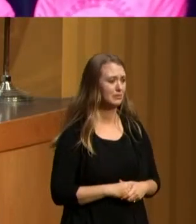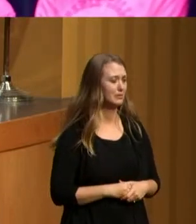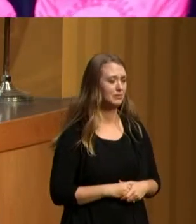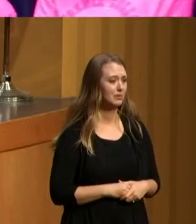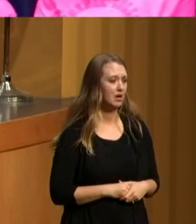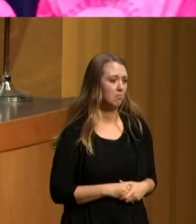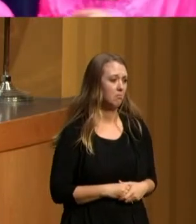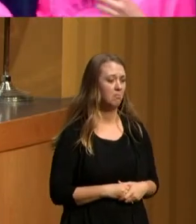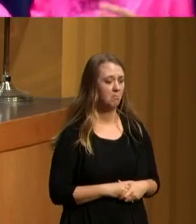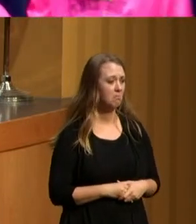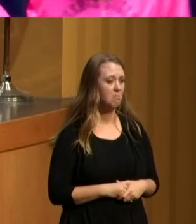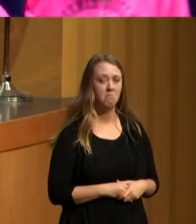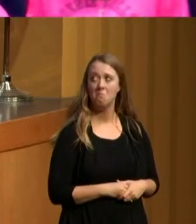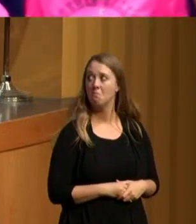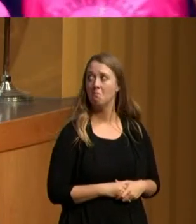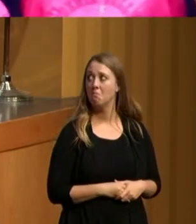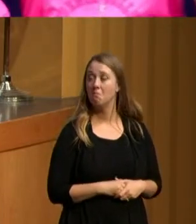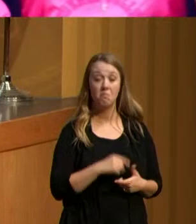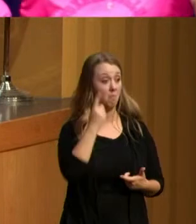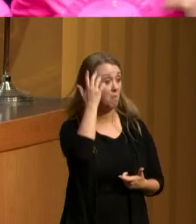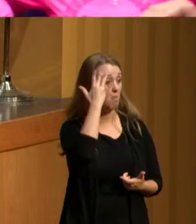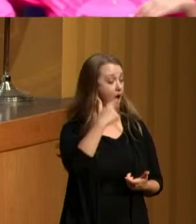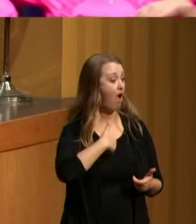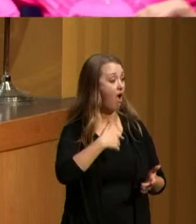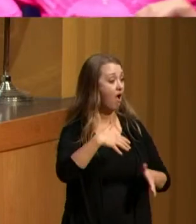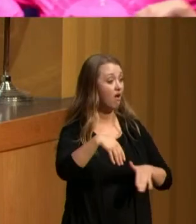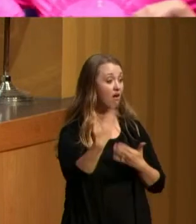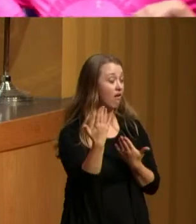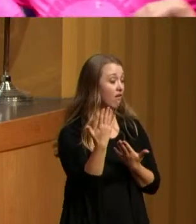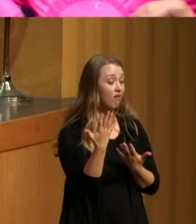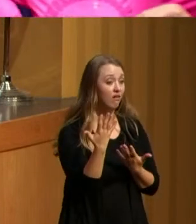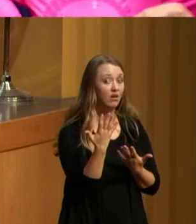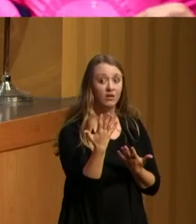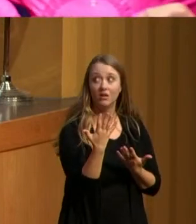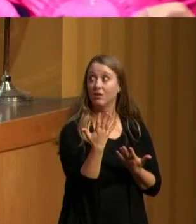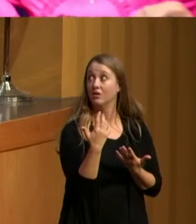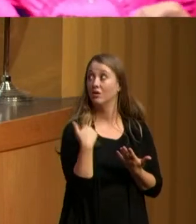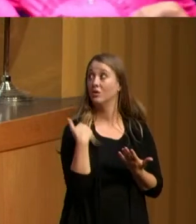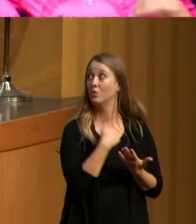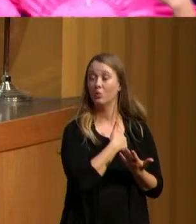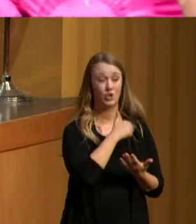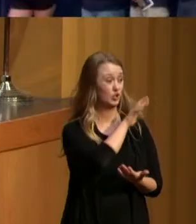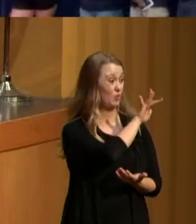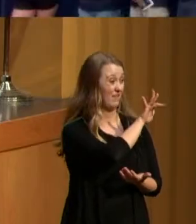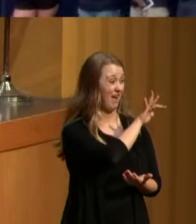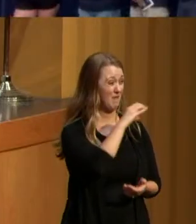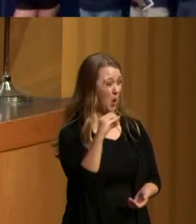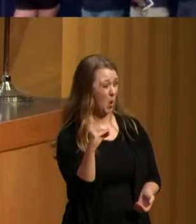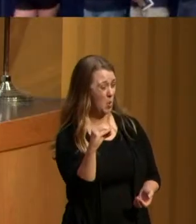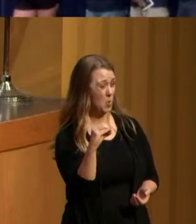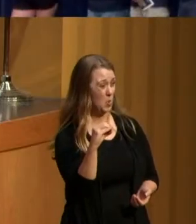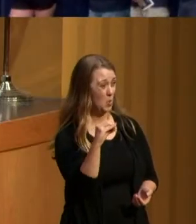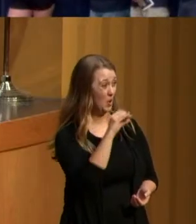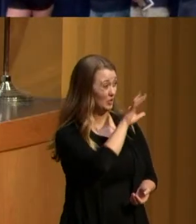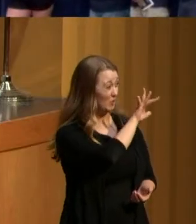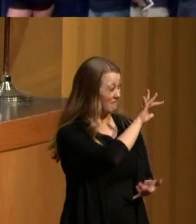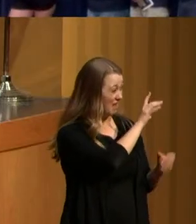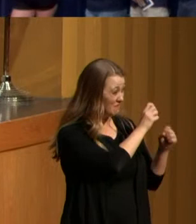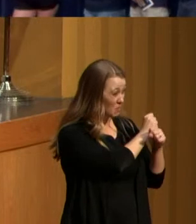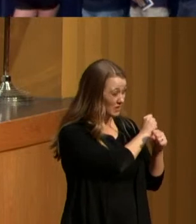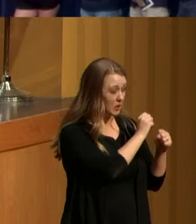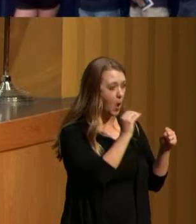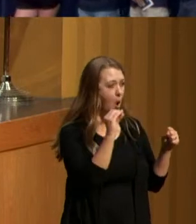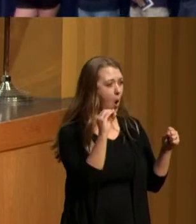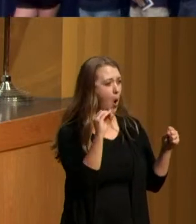you know, I bring this up because we're 25-0. Now we're 25-0. We're